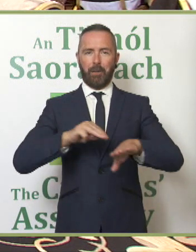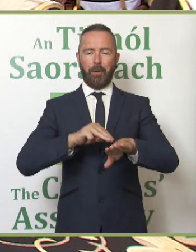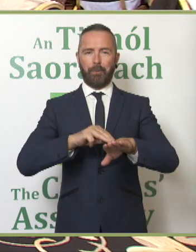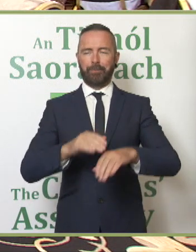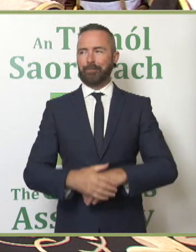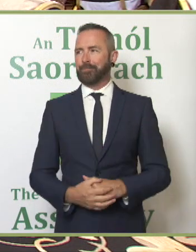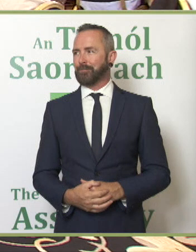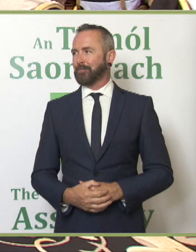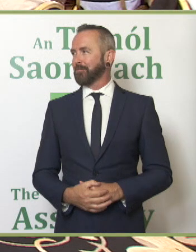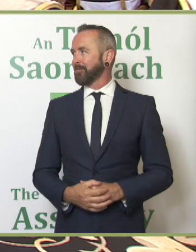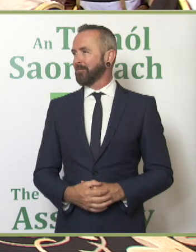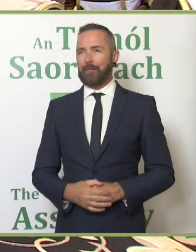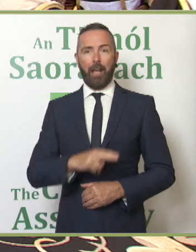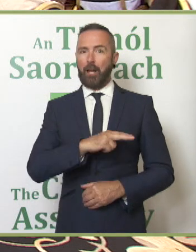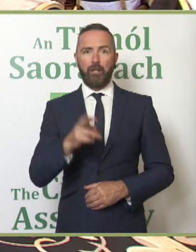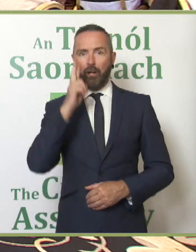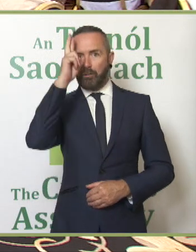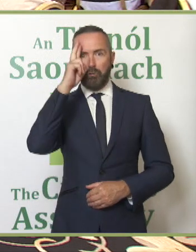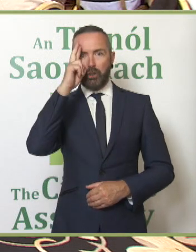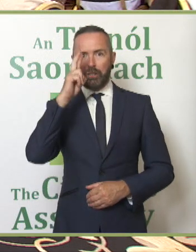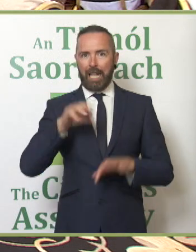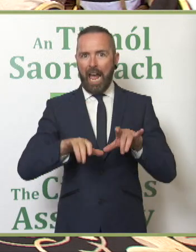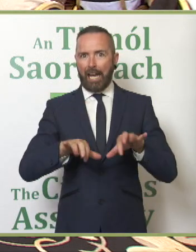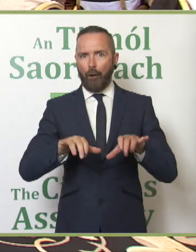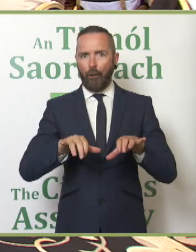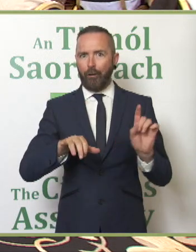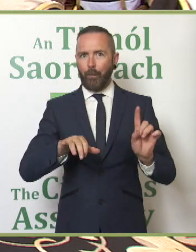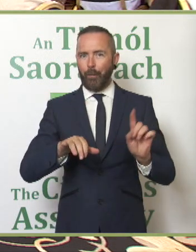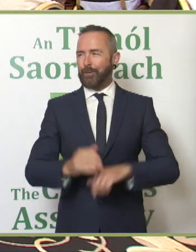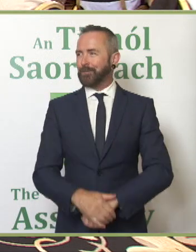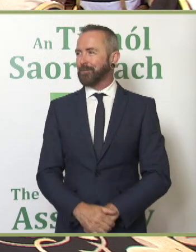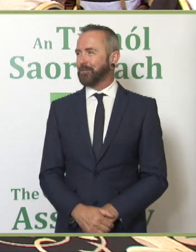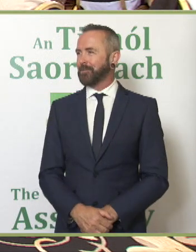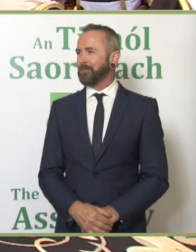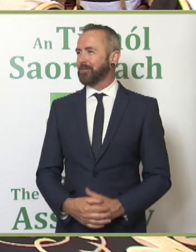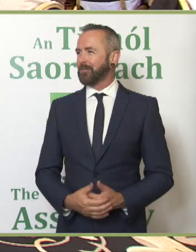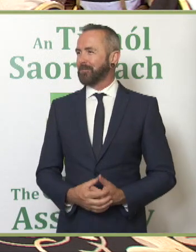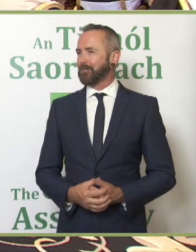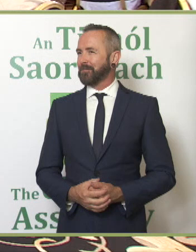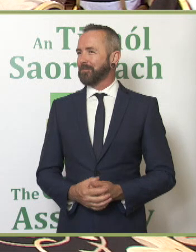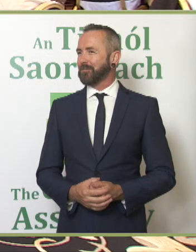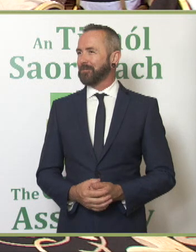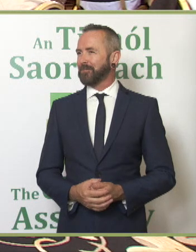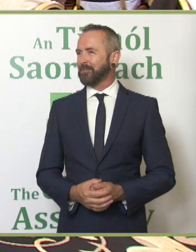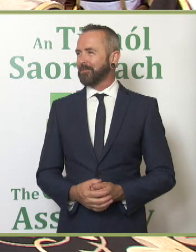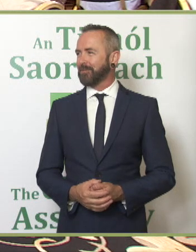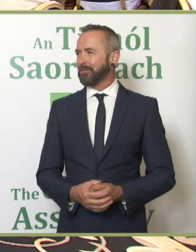it's not Russian hackers. I may have just lent on the wrong thing. What slide were you on? Go forward there,